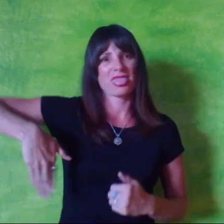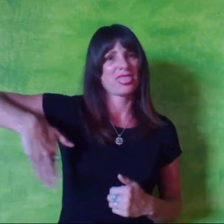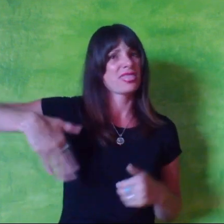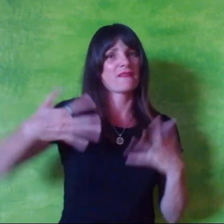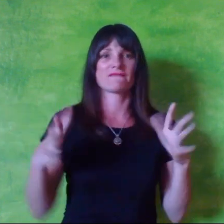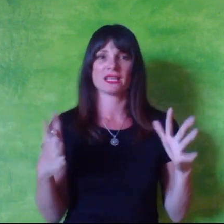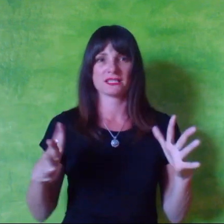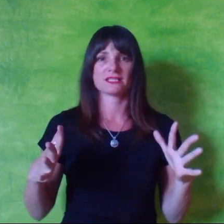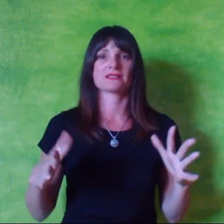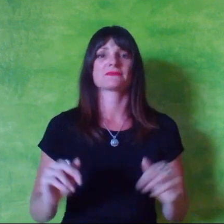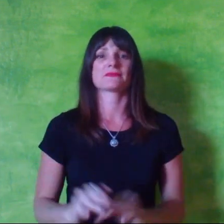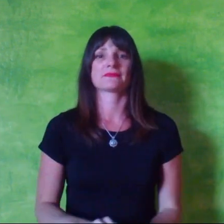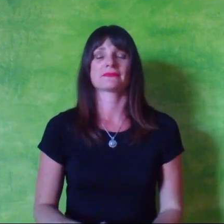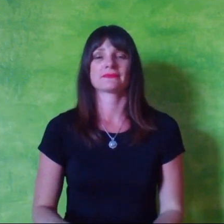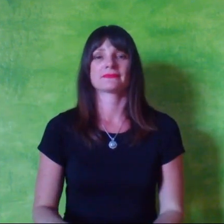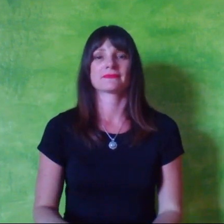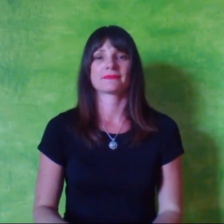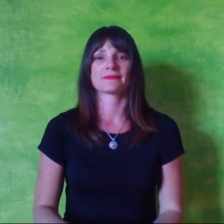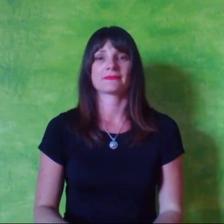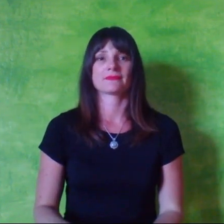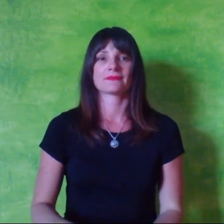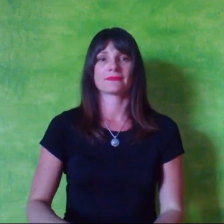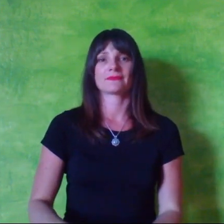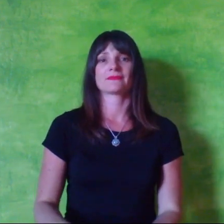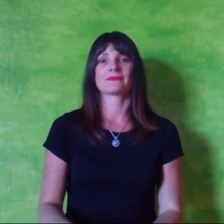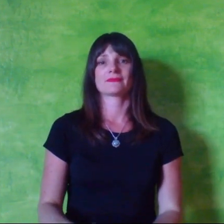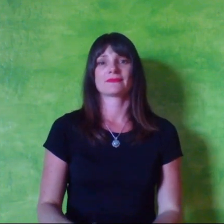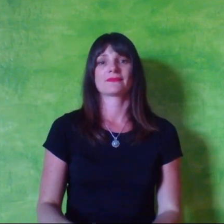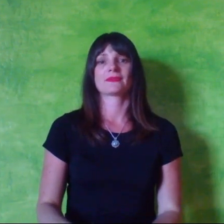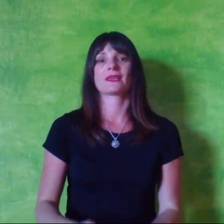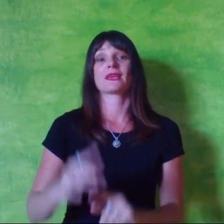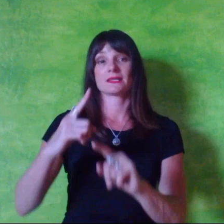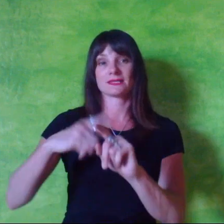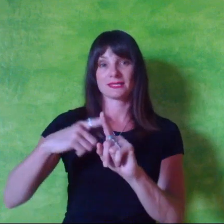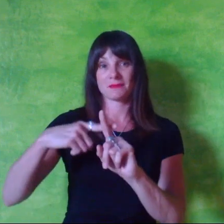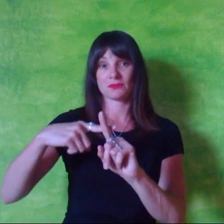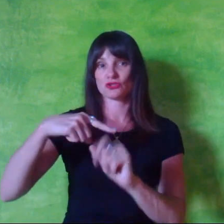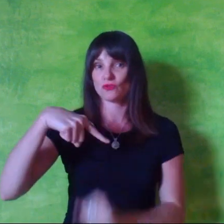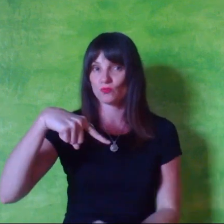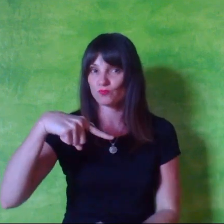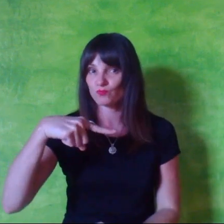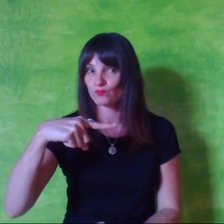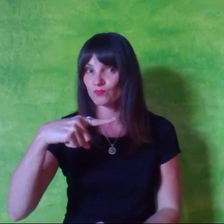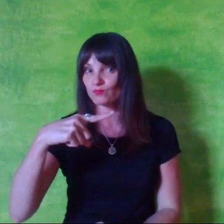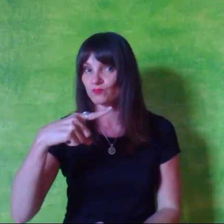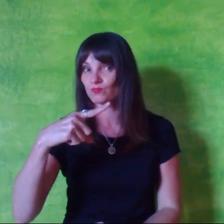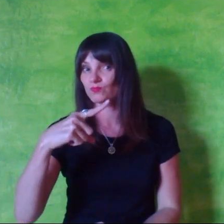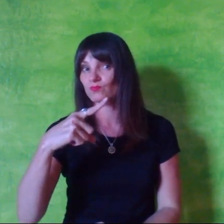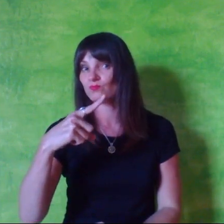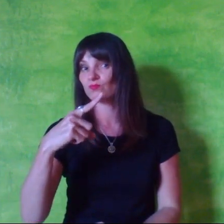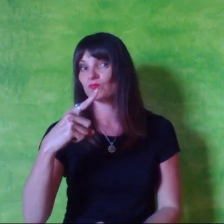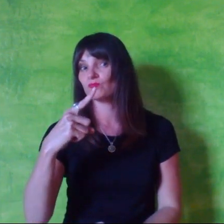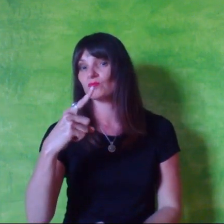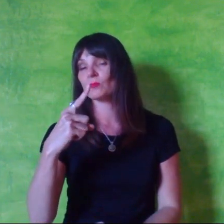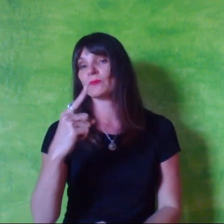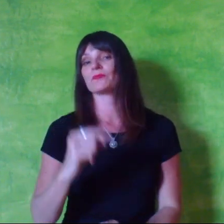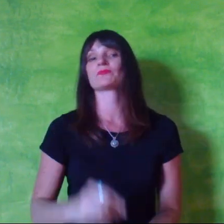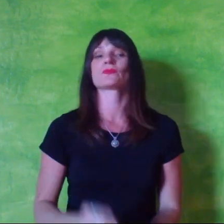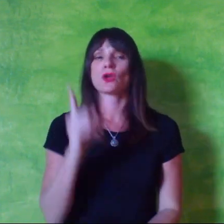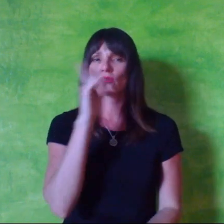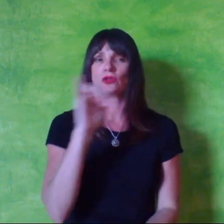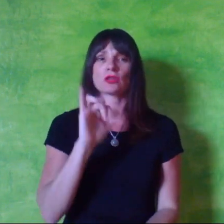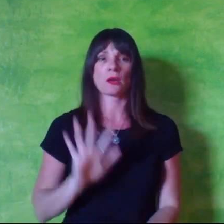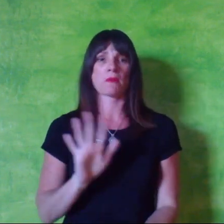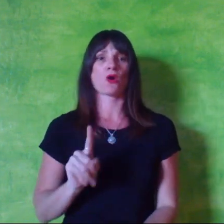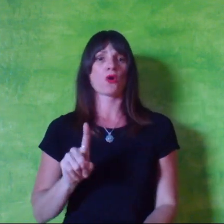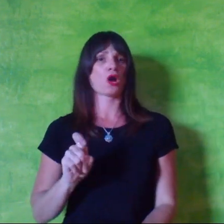Yep, so it's slowing down here. Looks like it's getting about 130, so probably another 10 minutes or